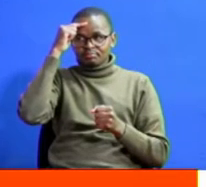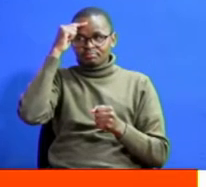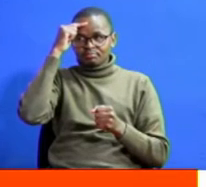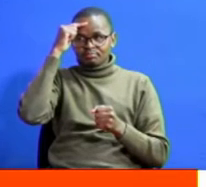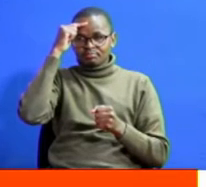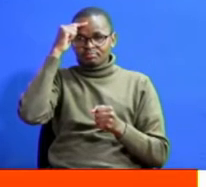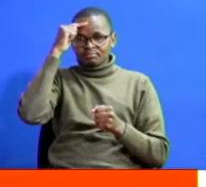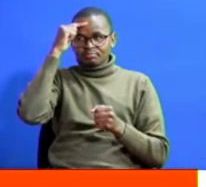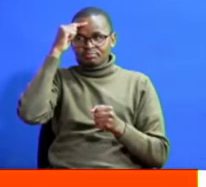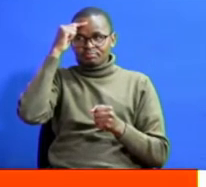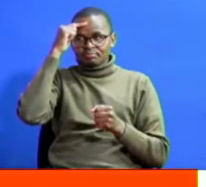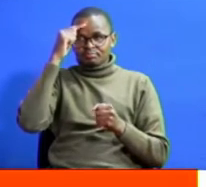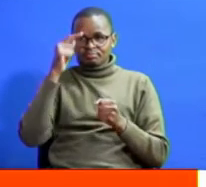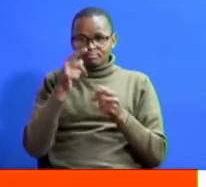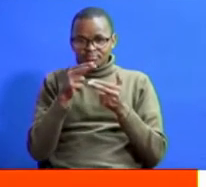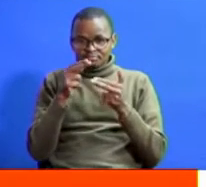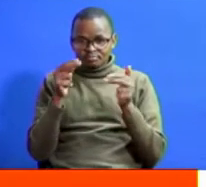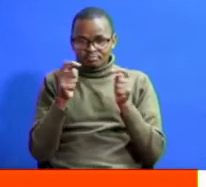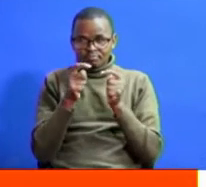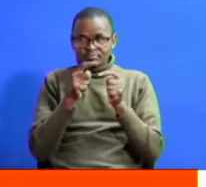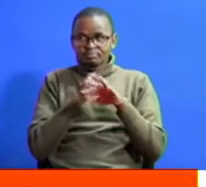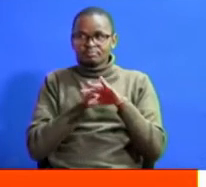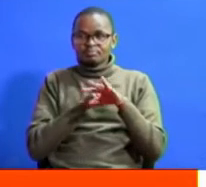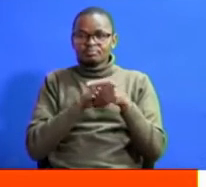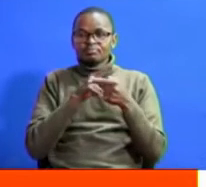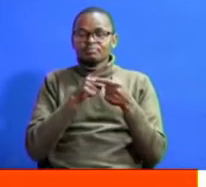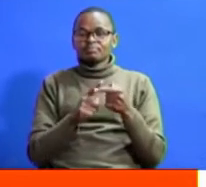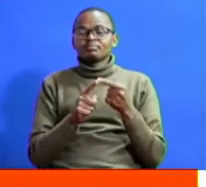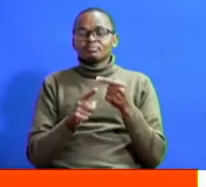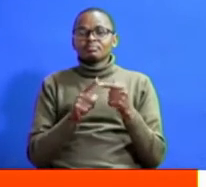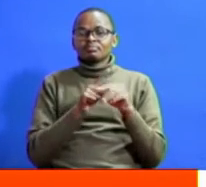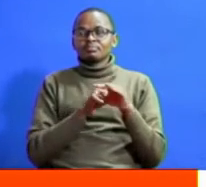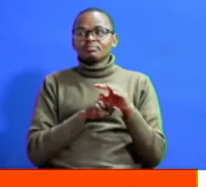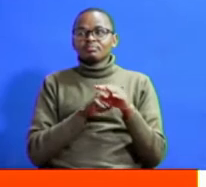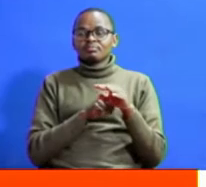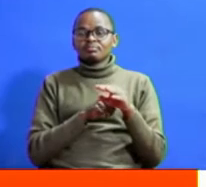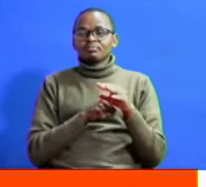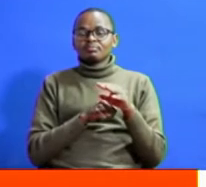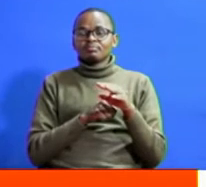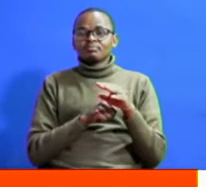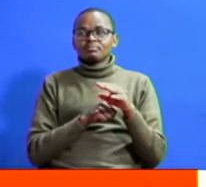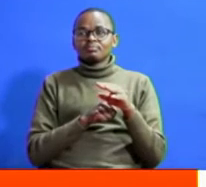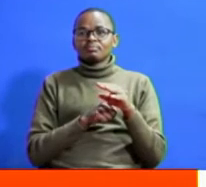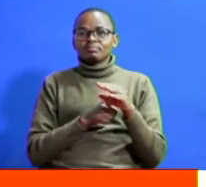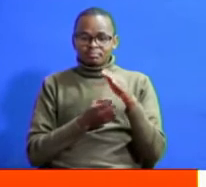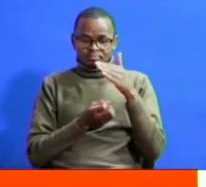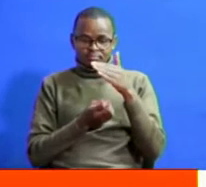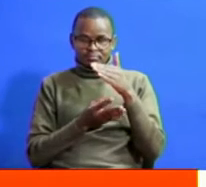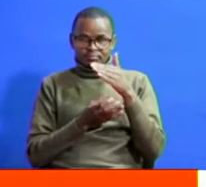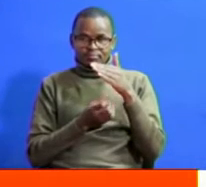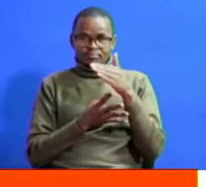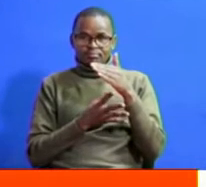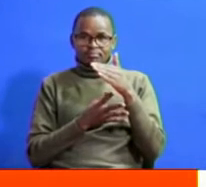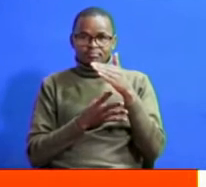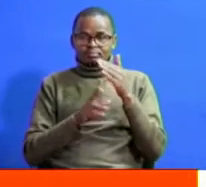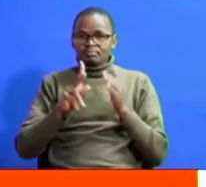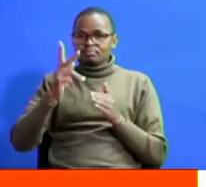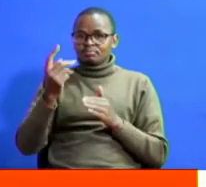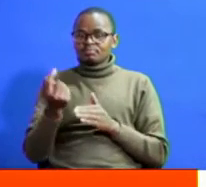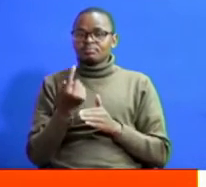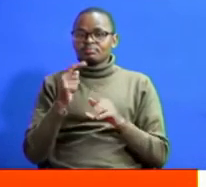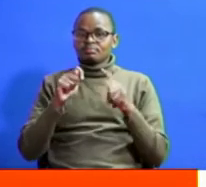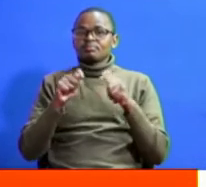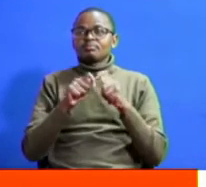it is just for a very short time. Mm-hmm. But I'd just advise the Kenya Kwanza